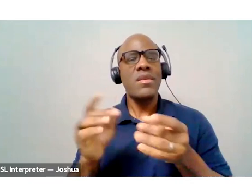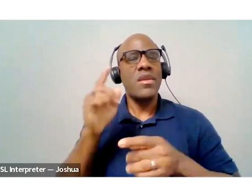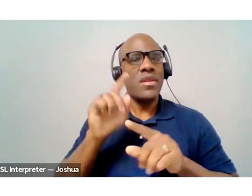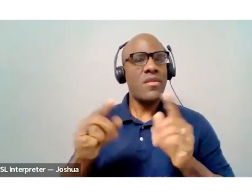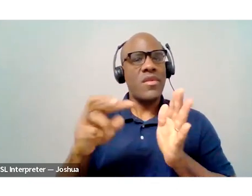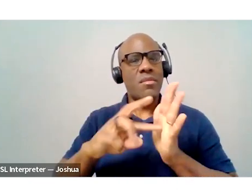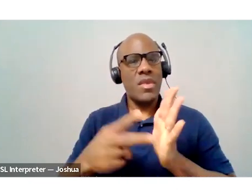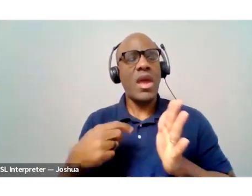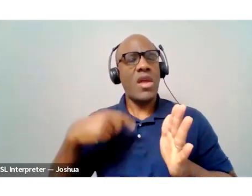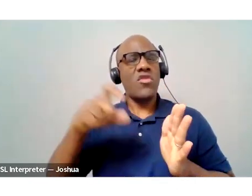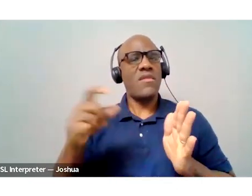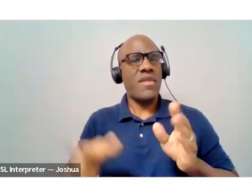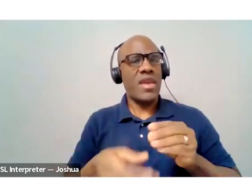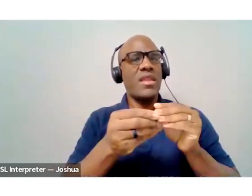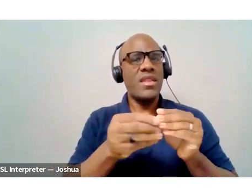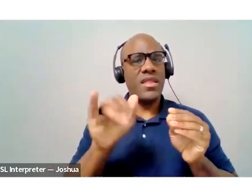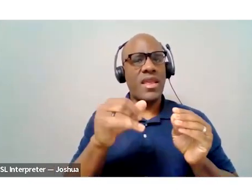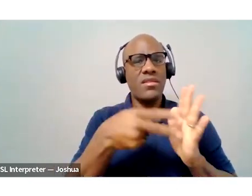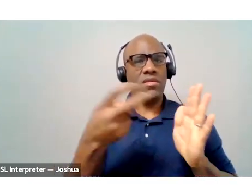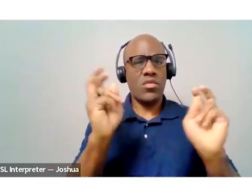you turn